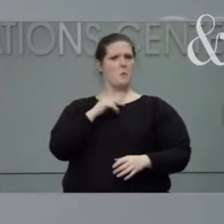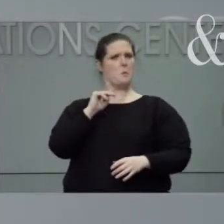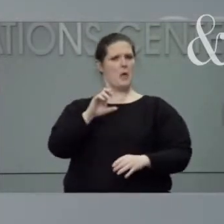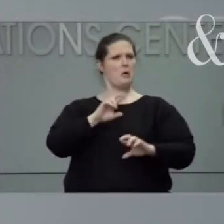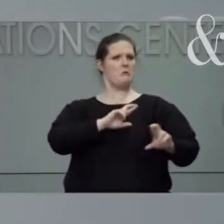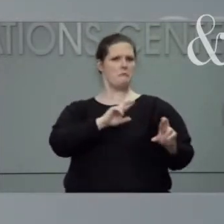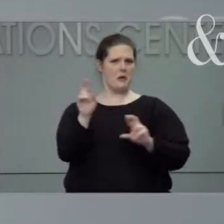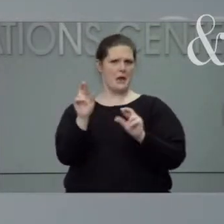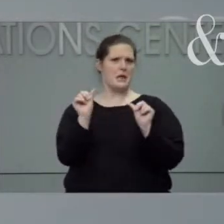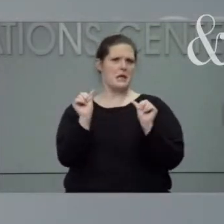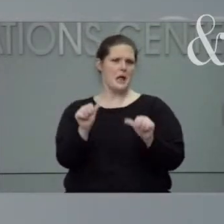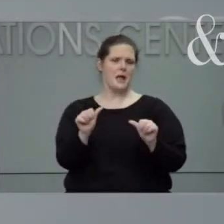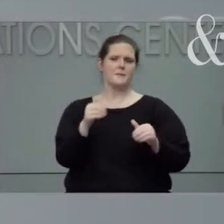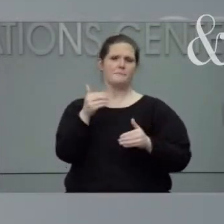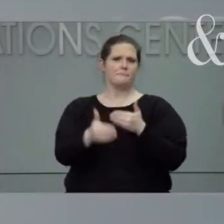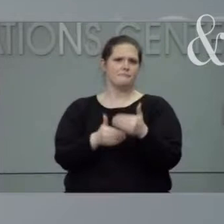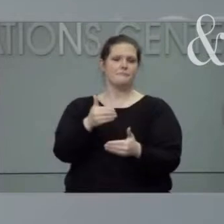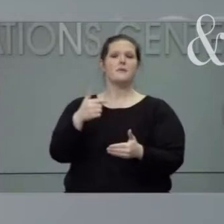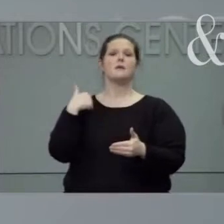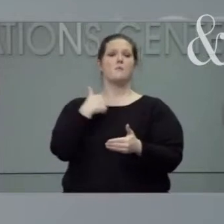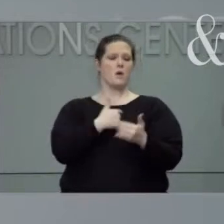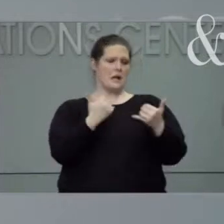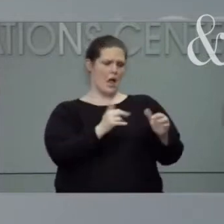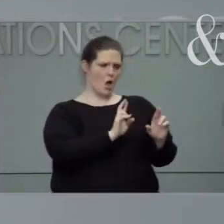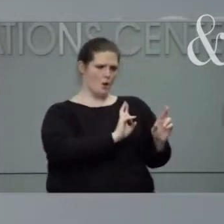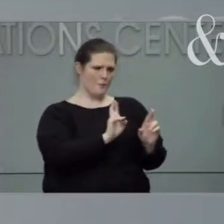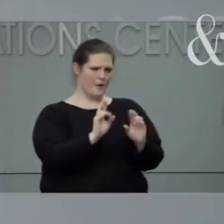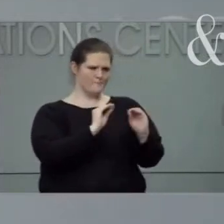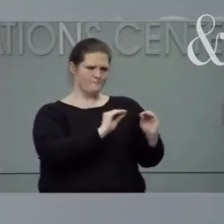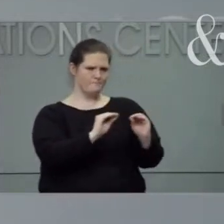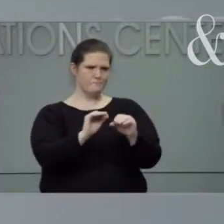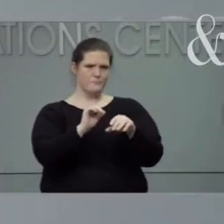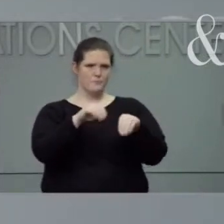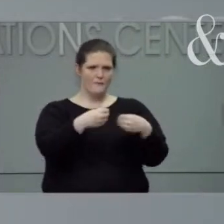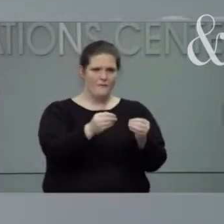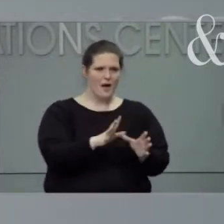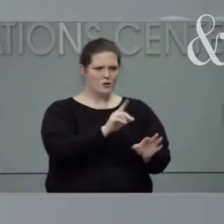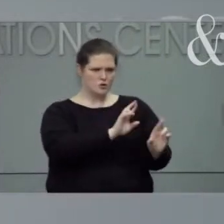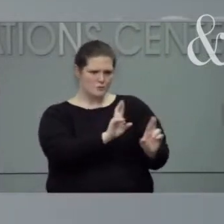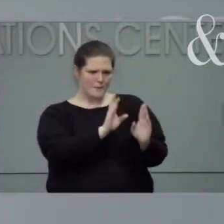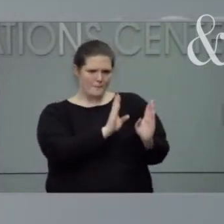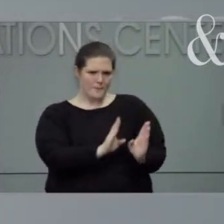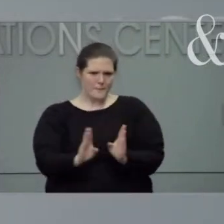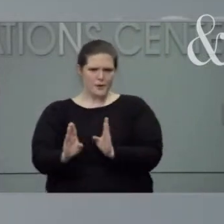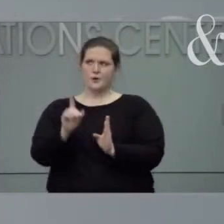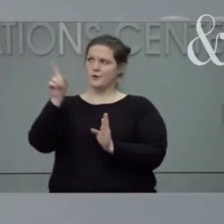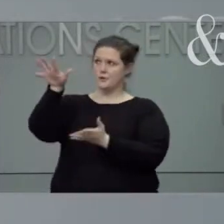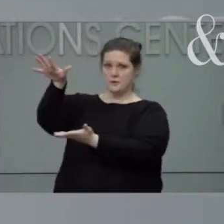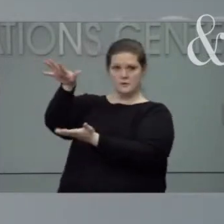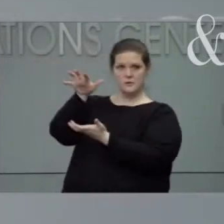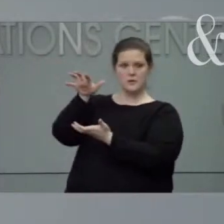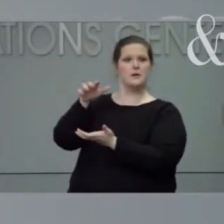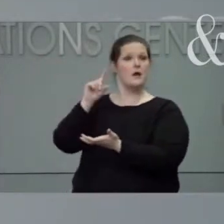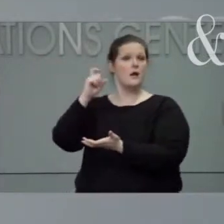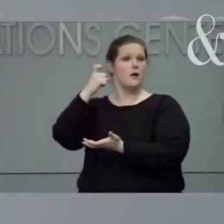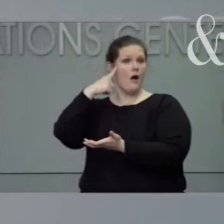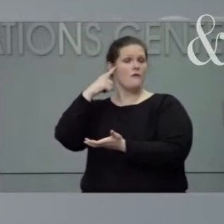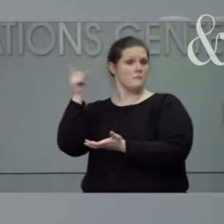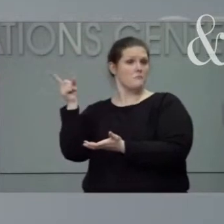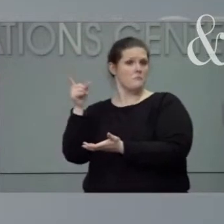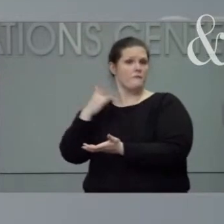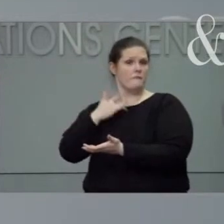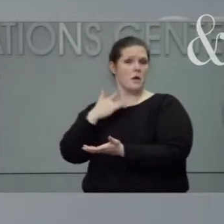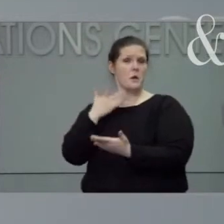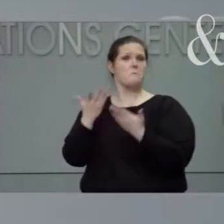right now to understand what they are seeing coming through their doors. And as the governor said, looking at options for potentially even accelerating, moving